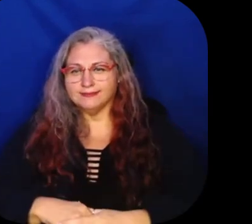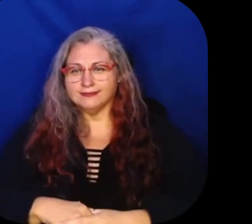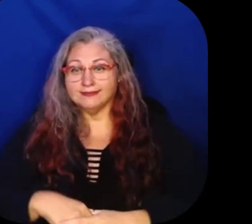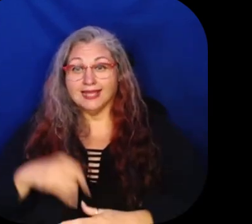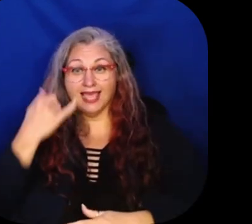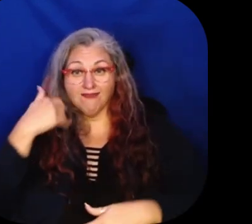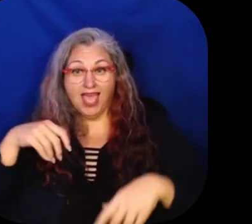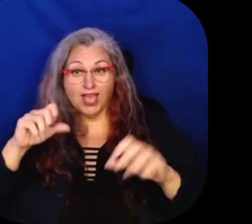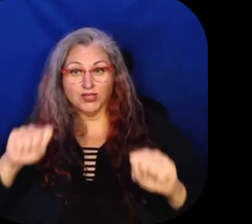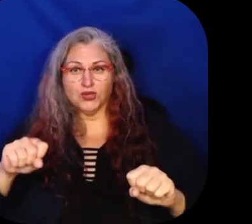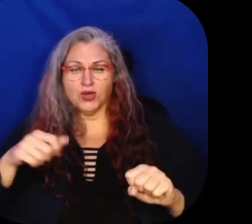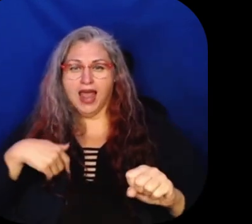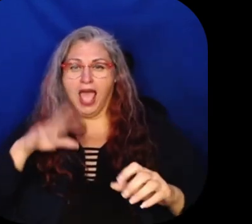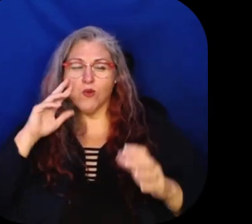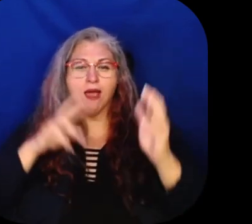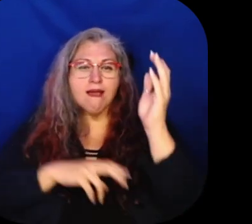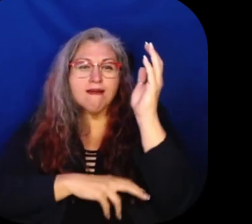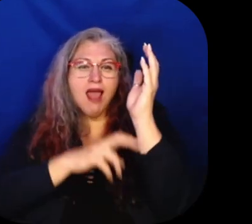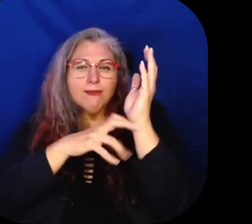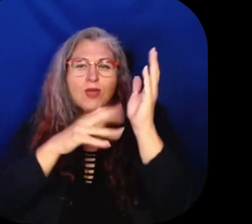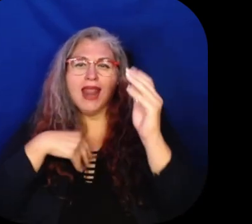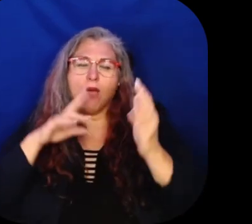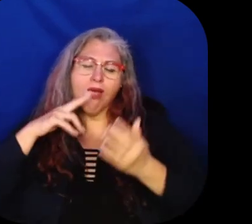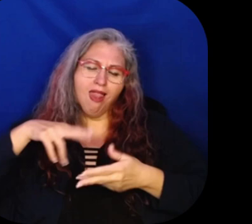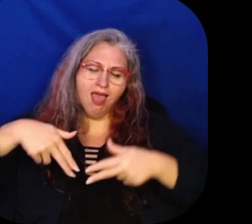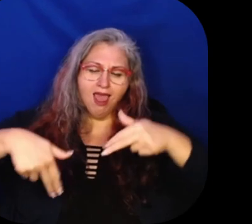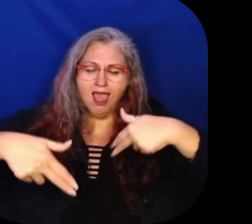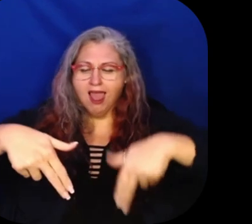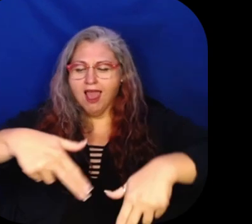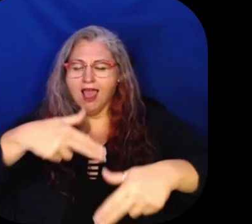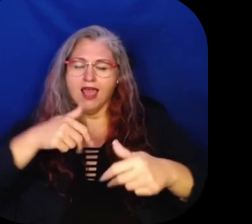I'd climb a tree and lick me all day.